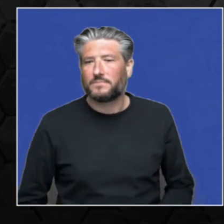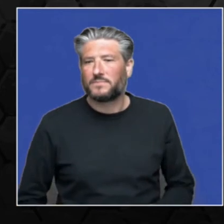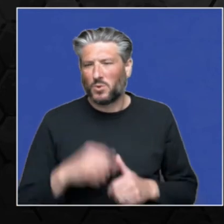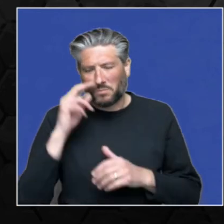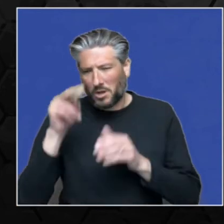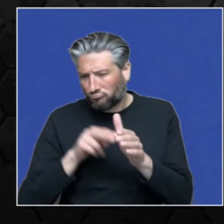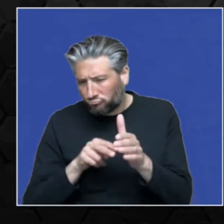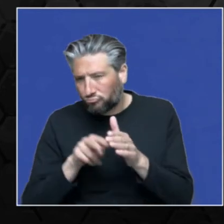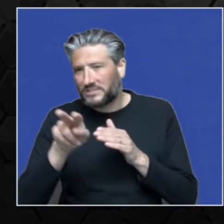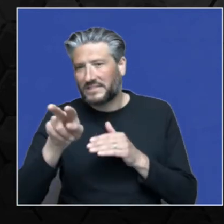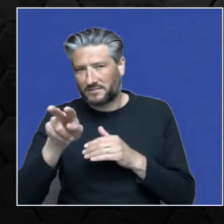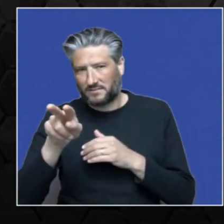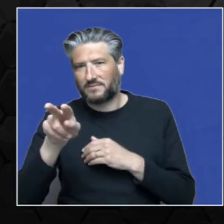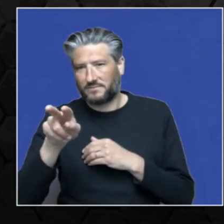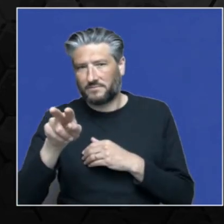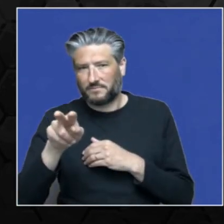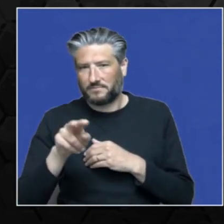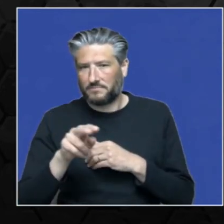the model.